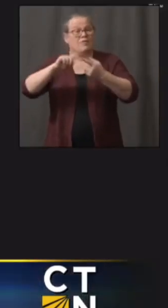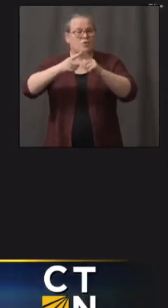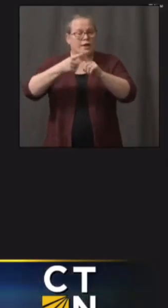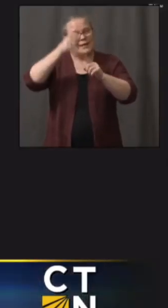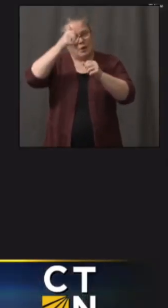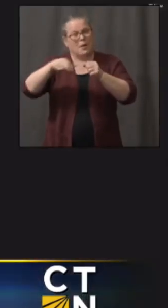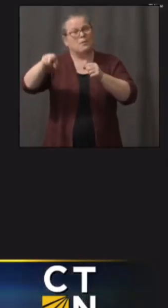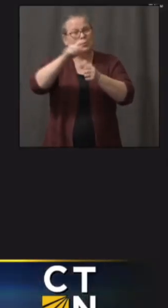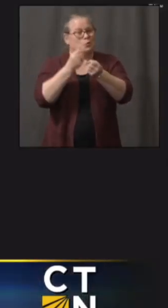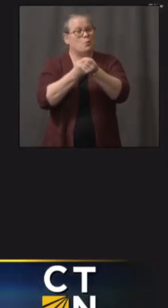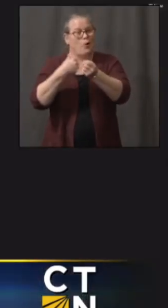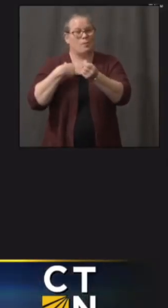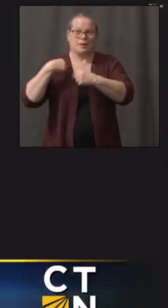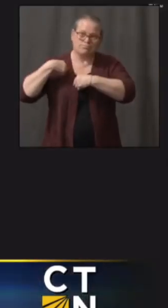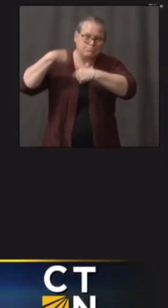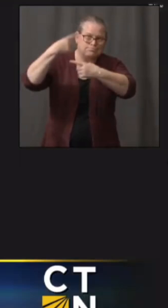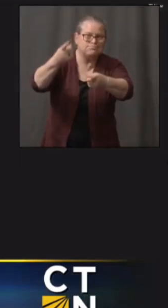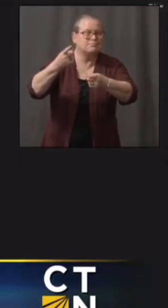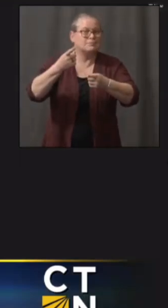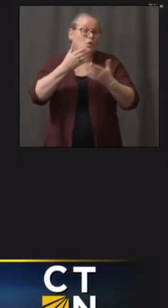Okay. All right. Thanks very much.